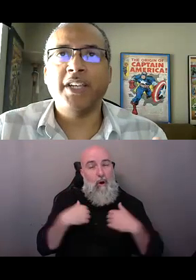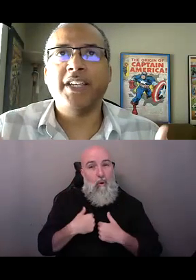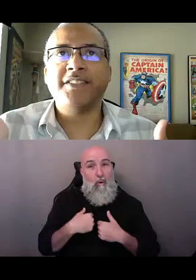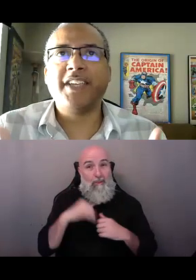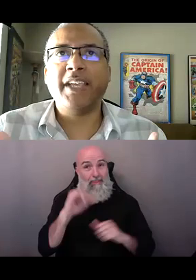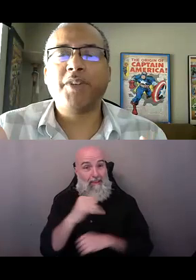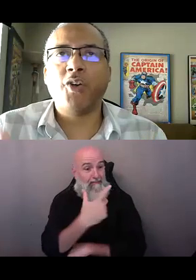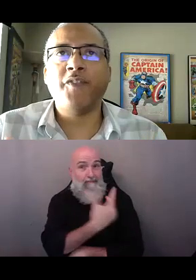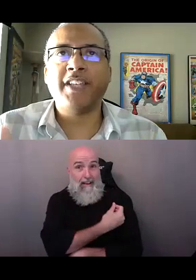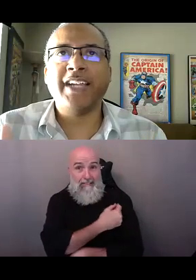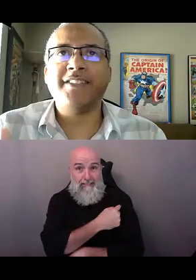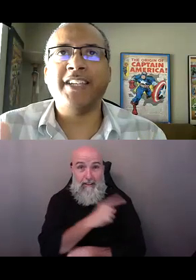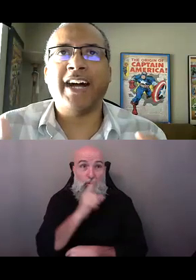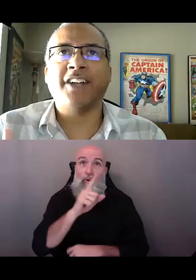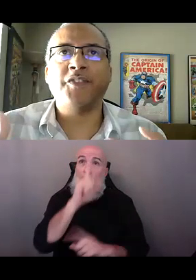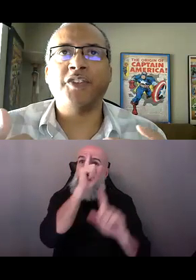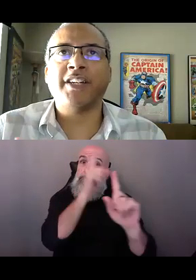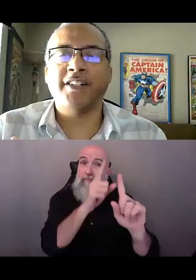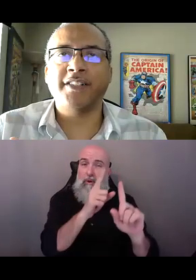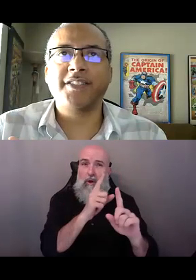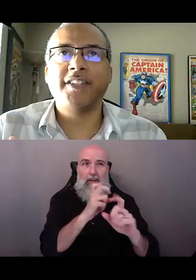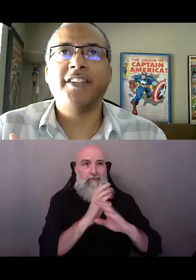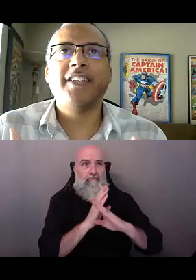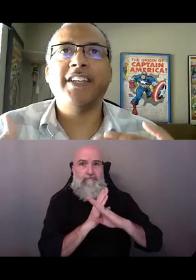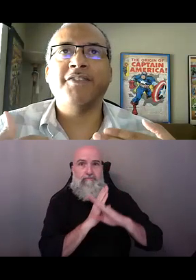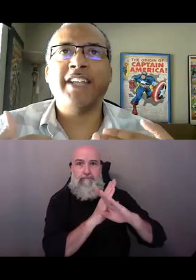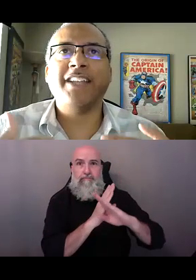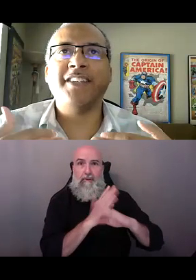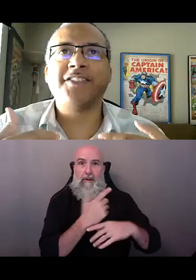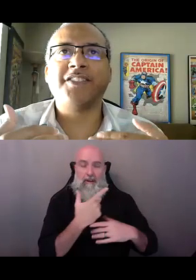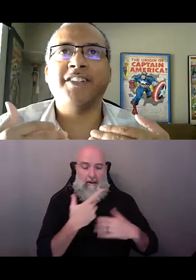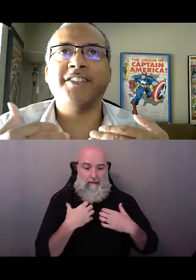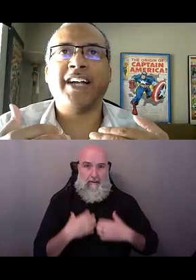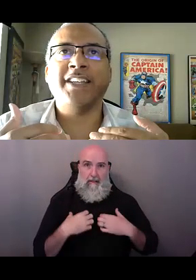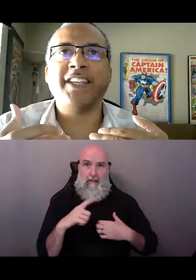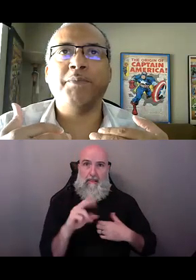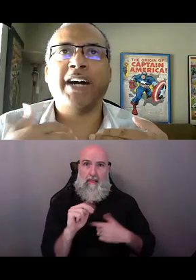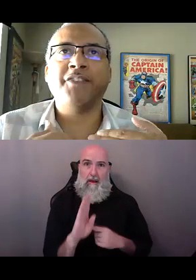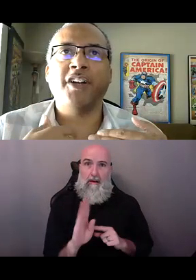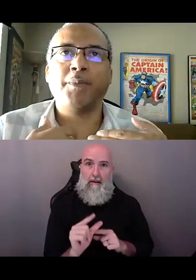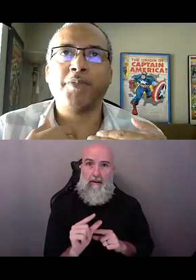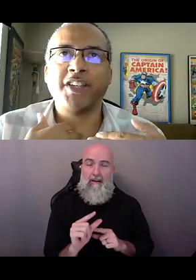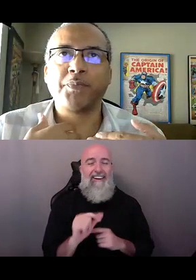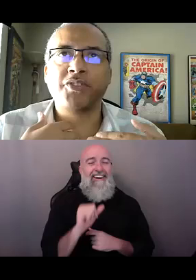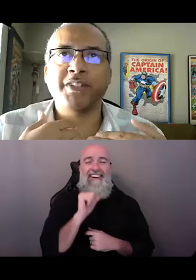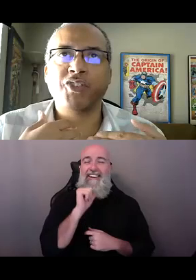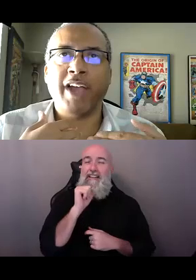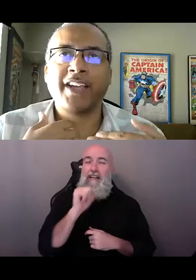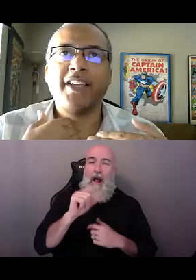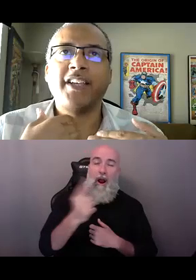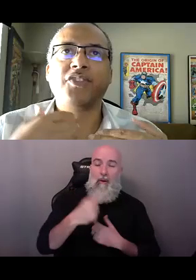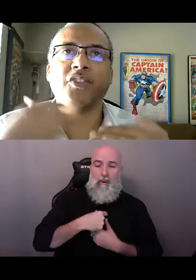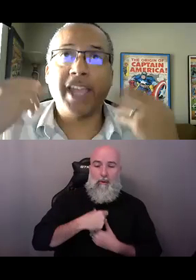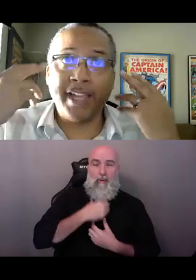do is keep COVID-19 out of your lungs. They're not necessarily designed to keep it out of your upper respiratory